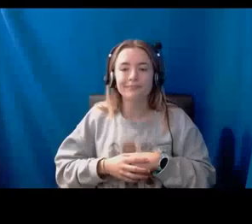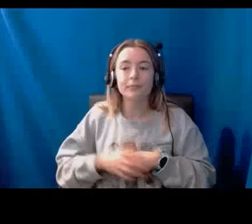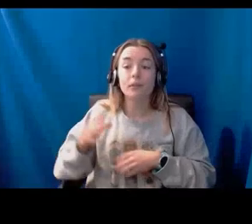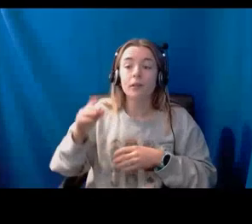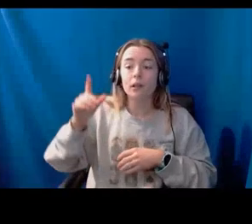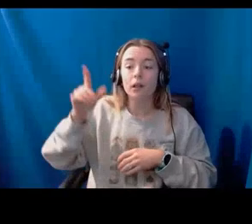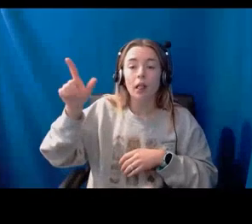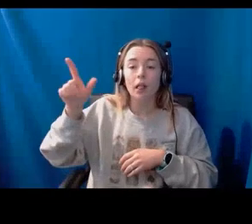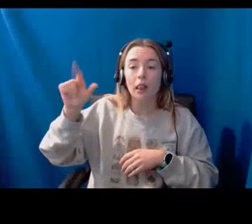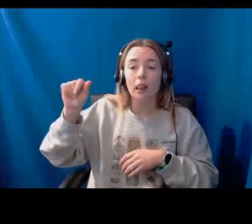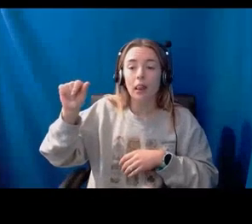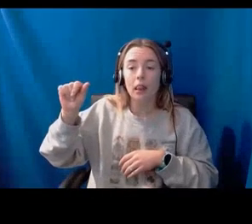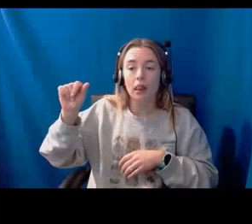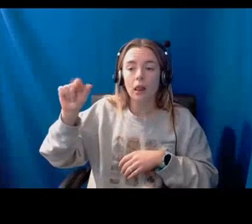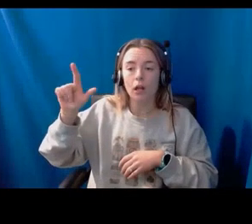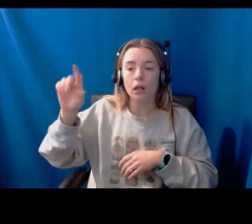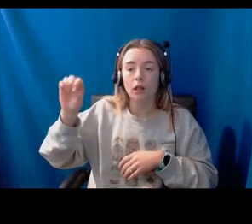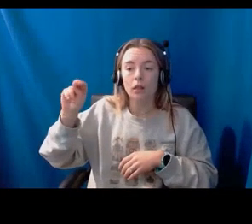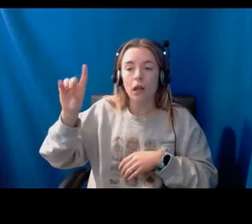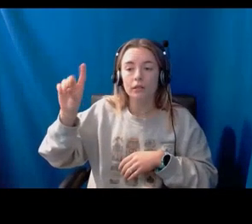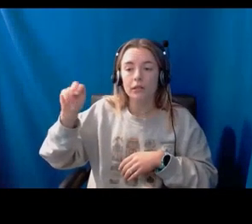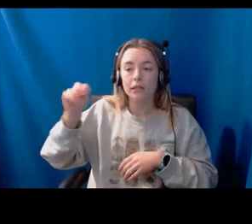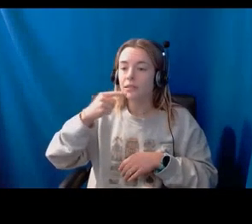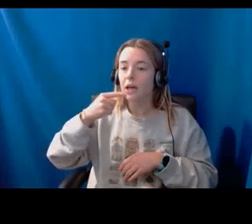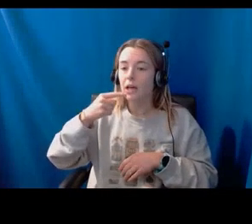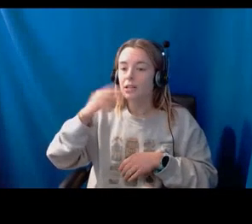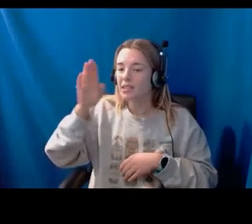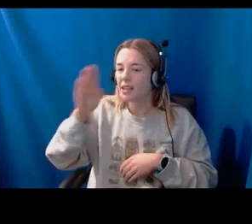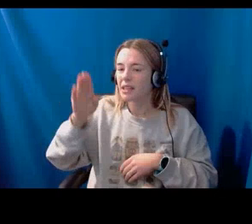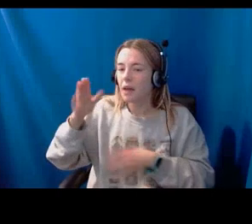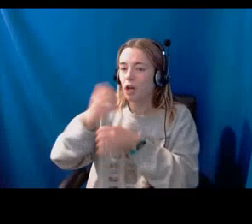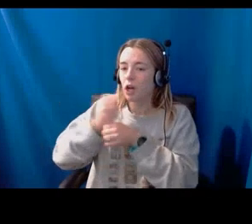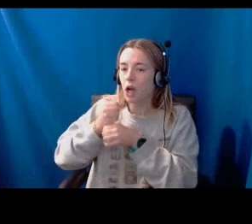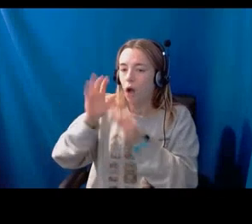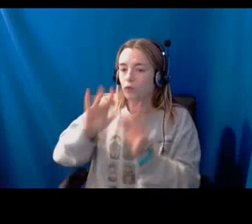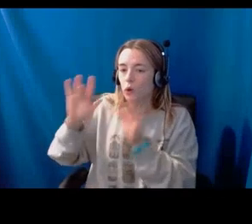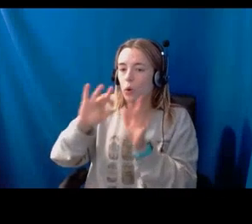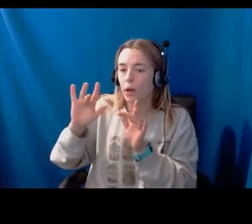Professor, I never got the recording. That was in the